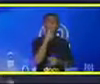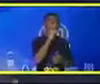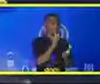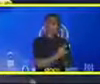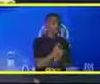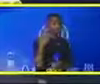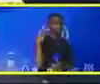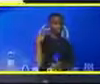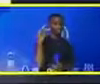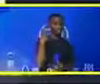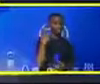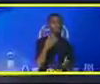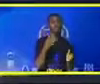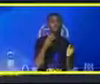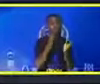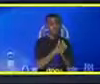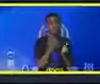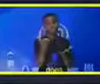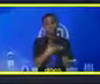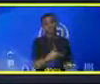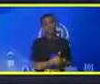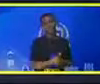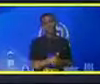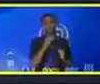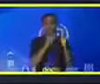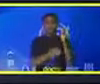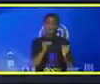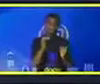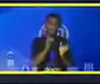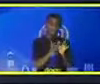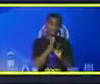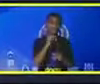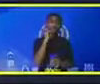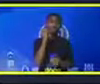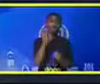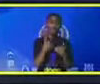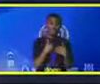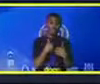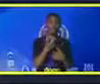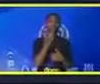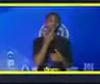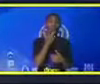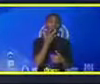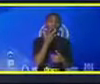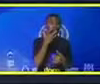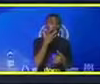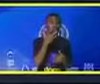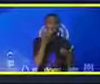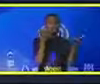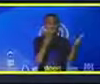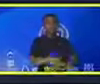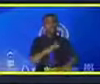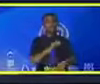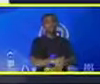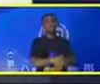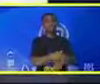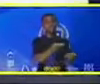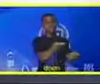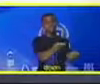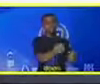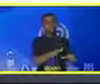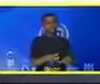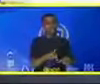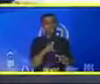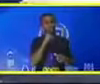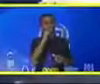need of it. If Jesus did not have favor, he would have died on the ground, not the cross. The owner of that colt would